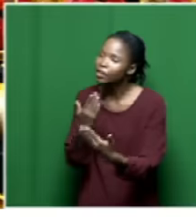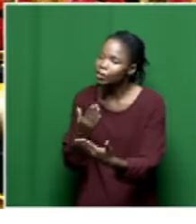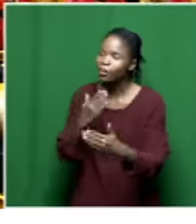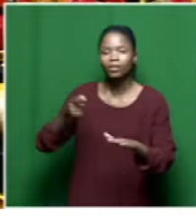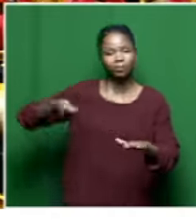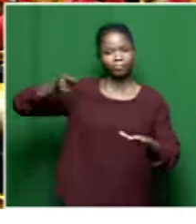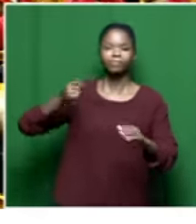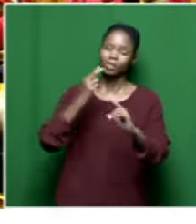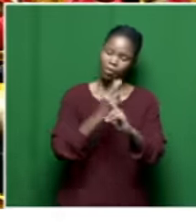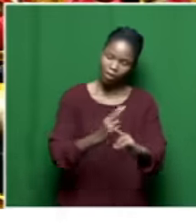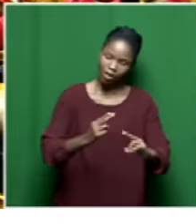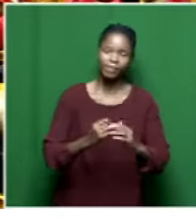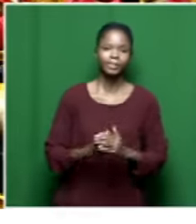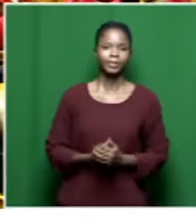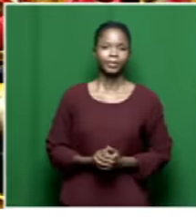Honorable Speaker.